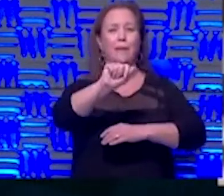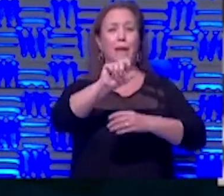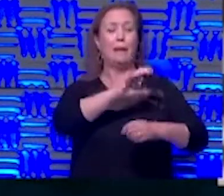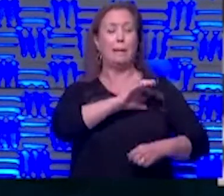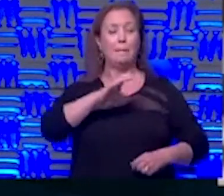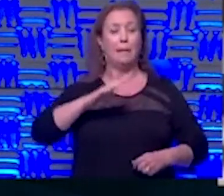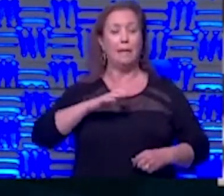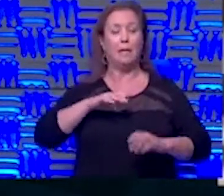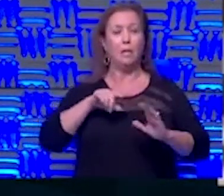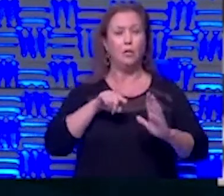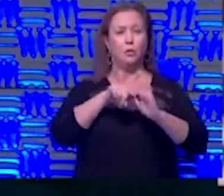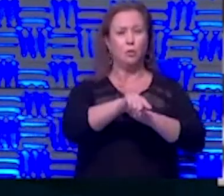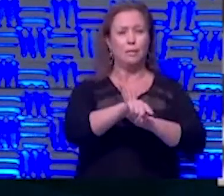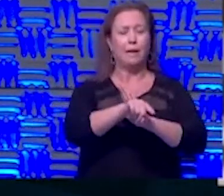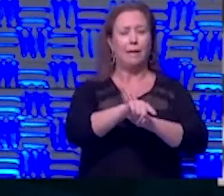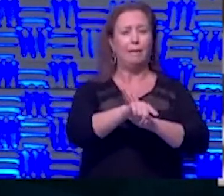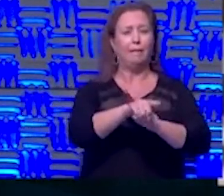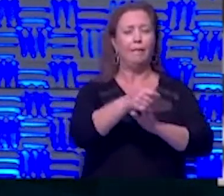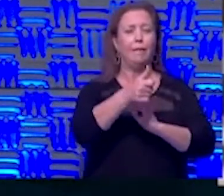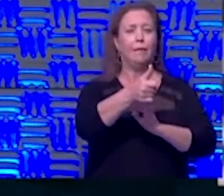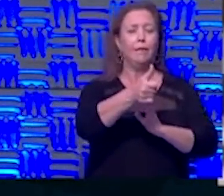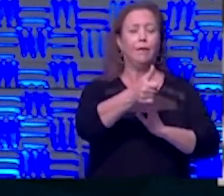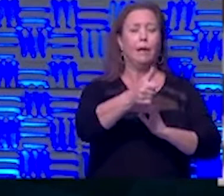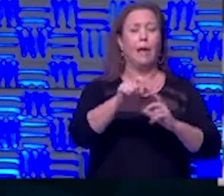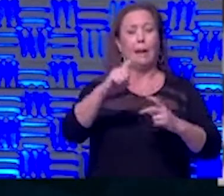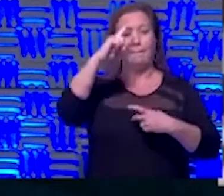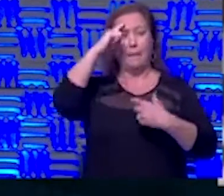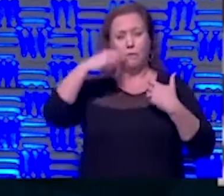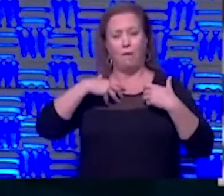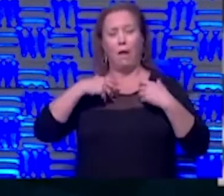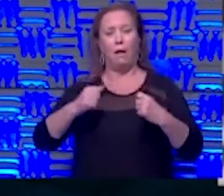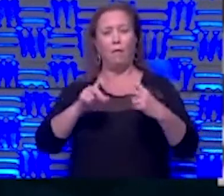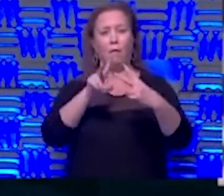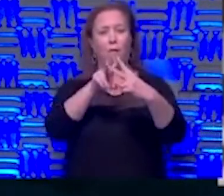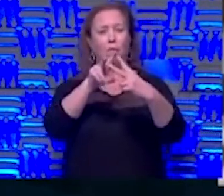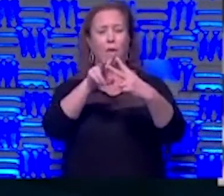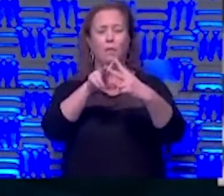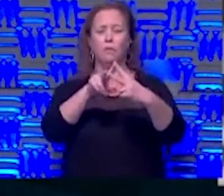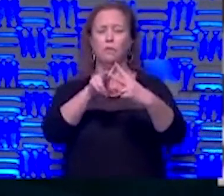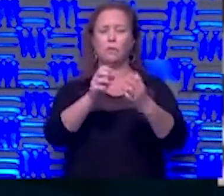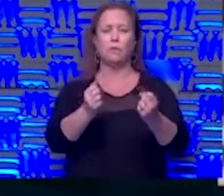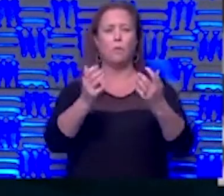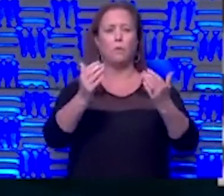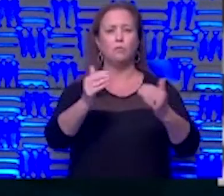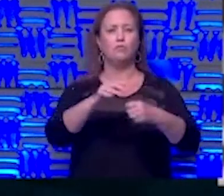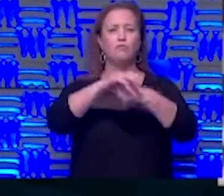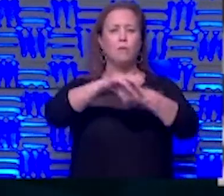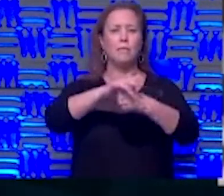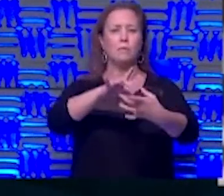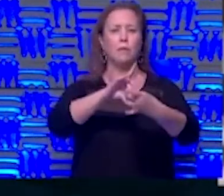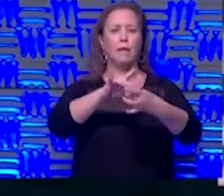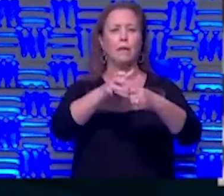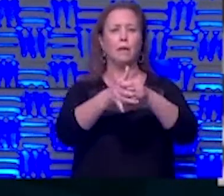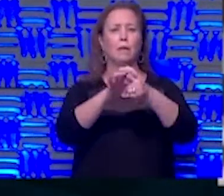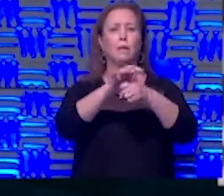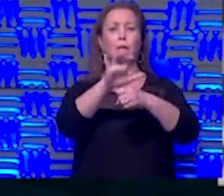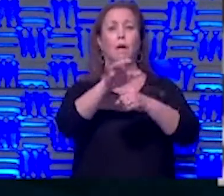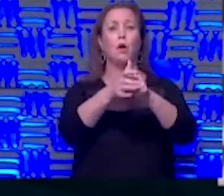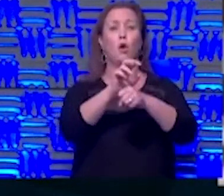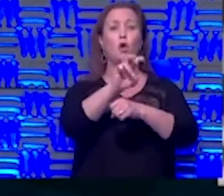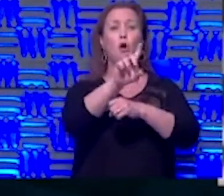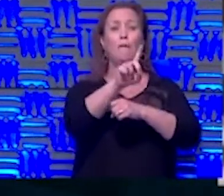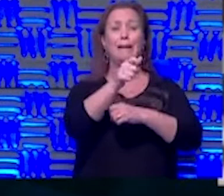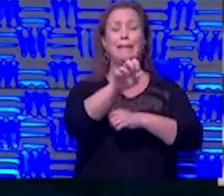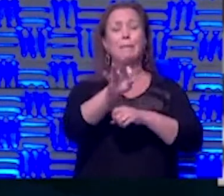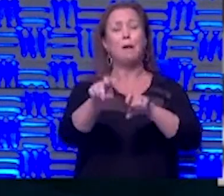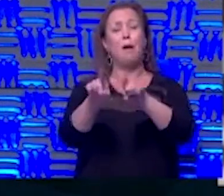is suicide and mental health. There is a lot of stress associated with COVID-19, but there's a lot of stress associated with military